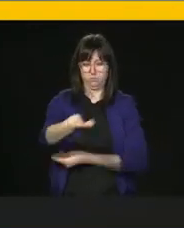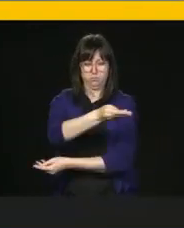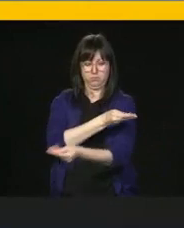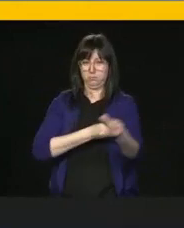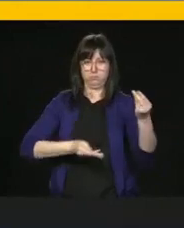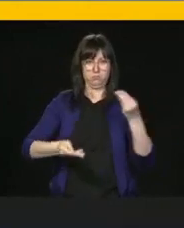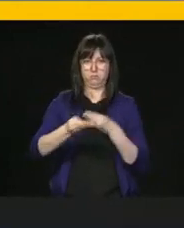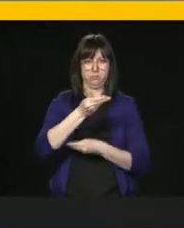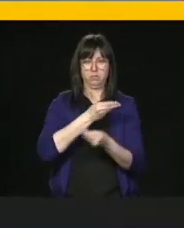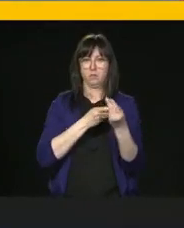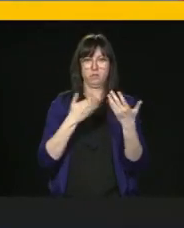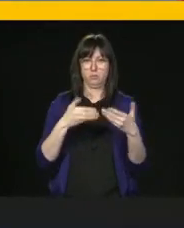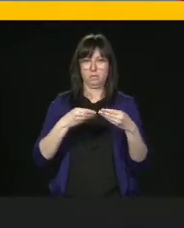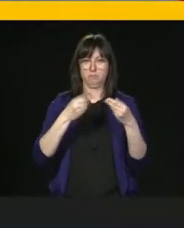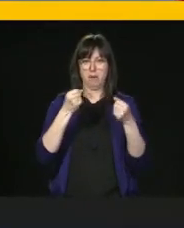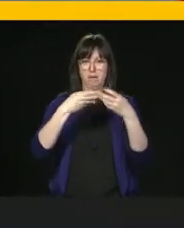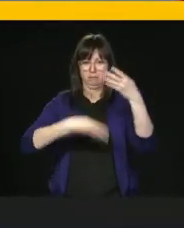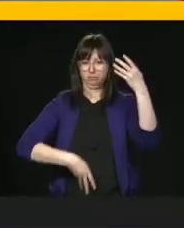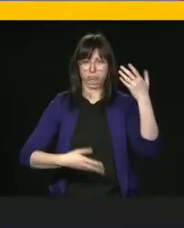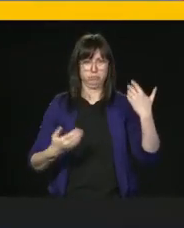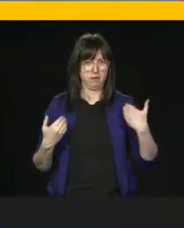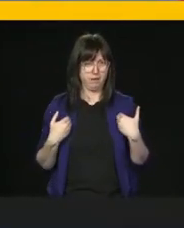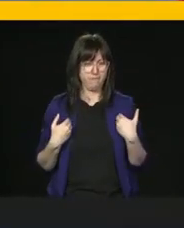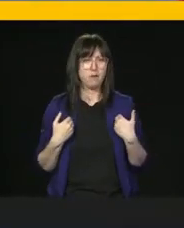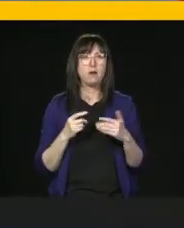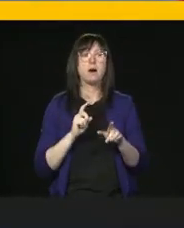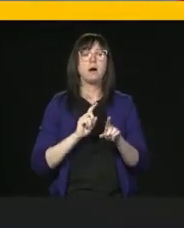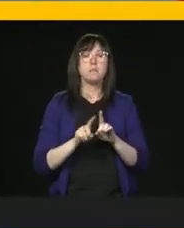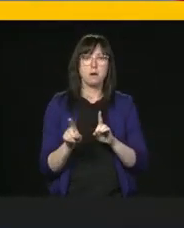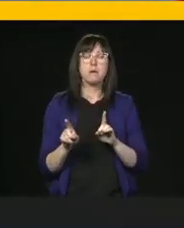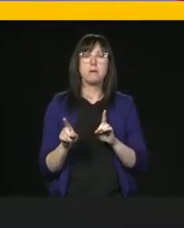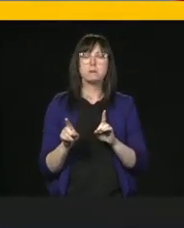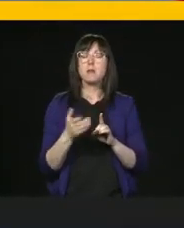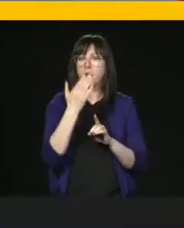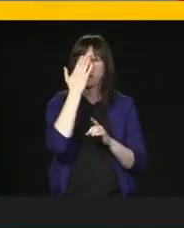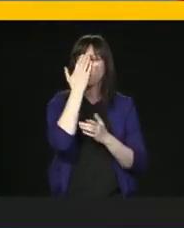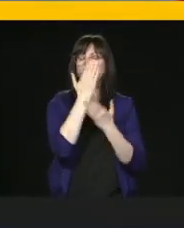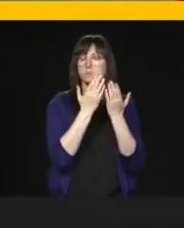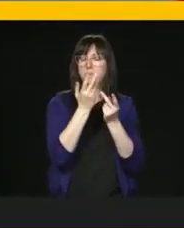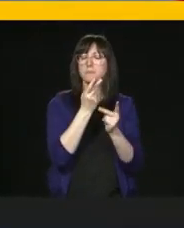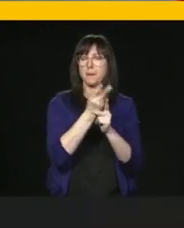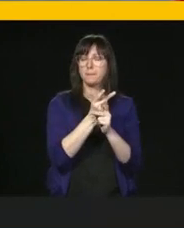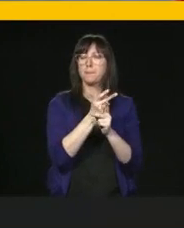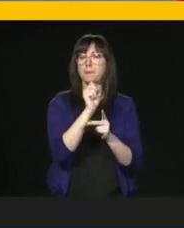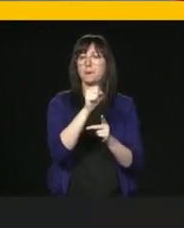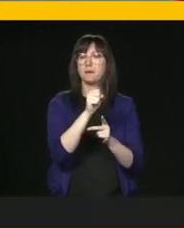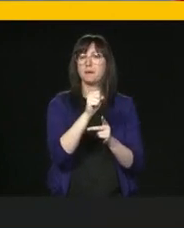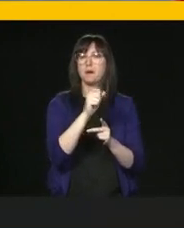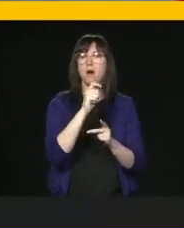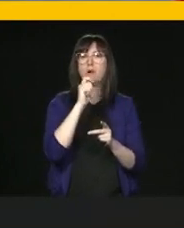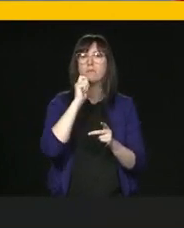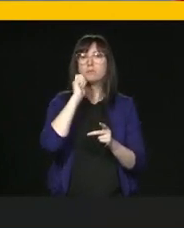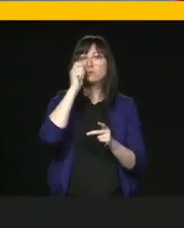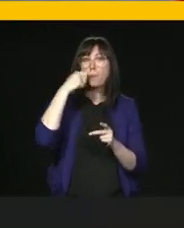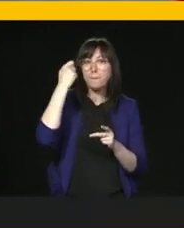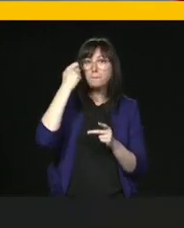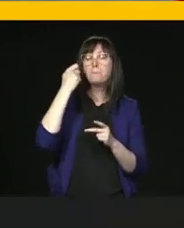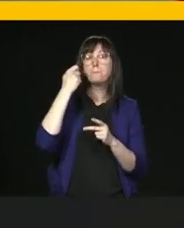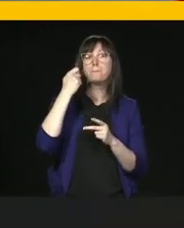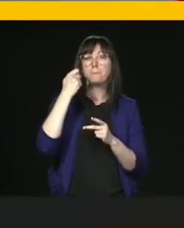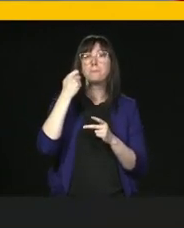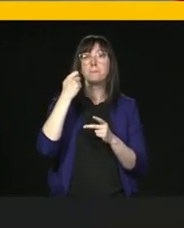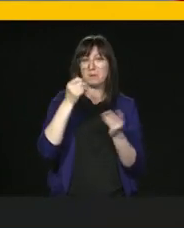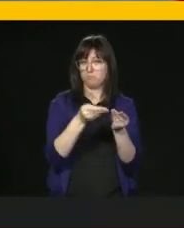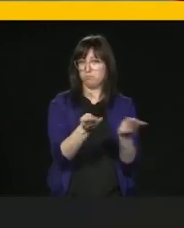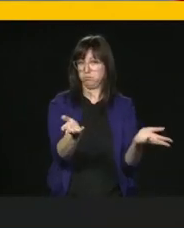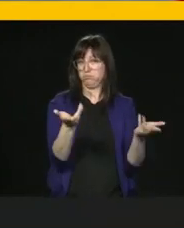But I do know that there's certain types of viral swabs for the test kit that have been distributed, as well